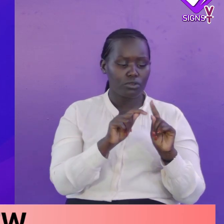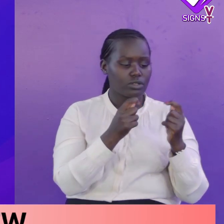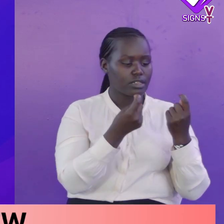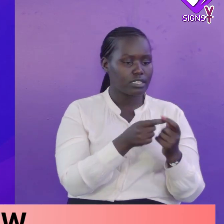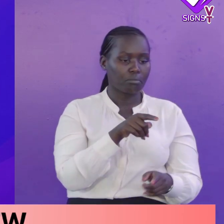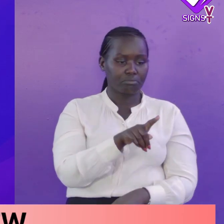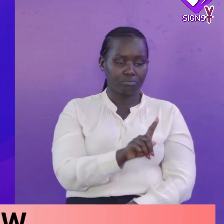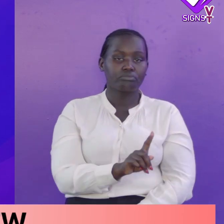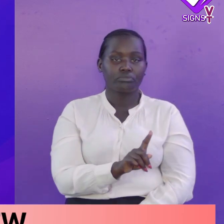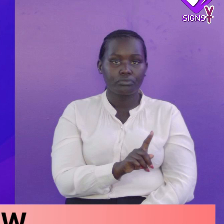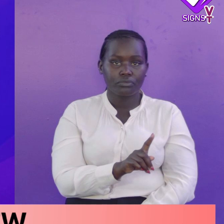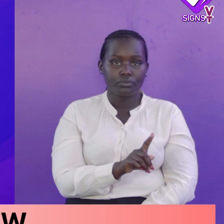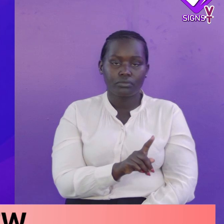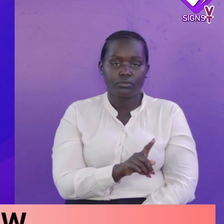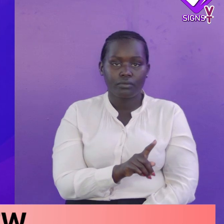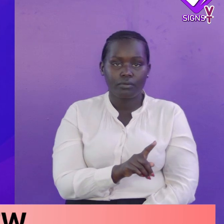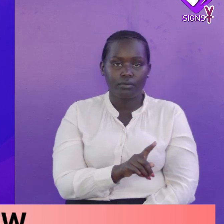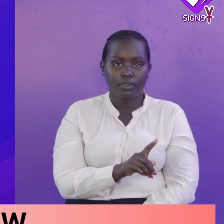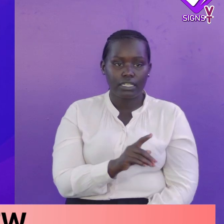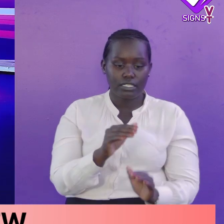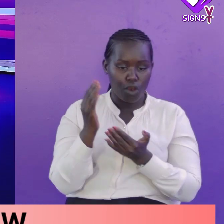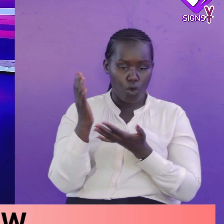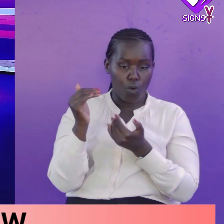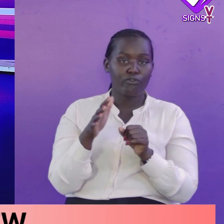itself, it's optimistic.